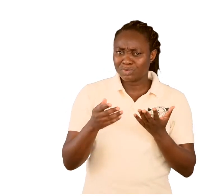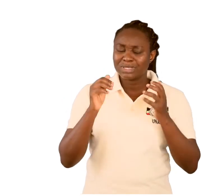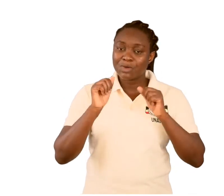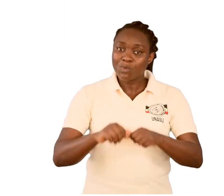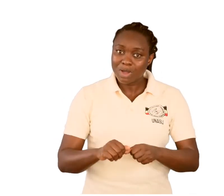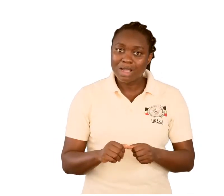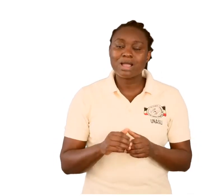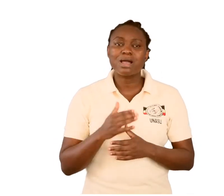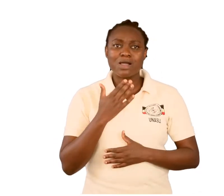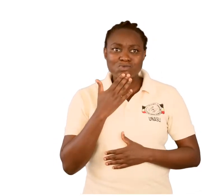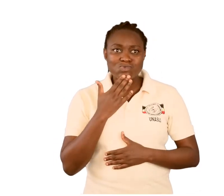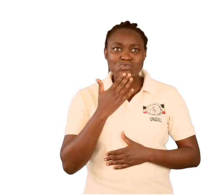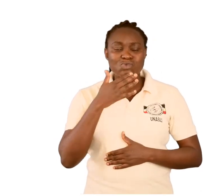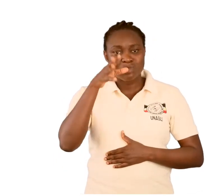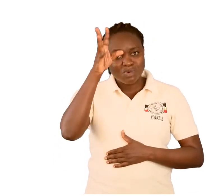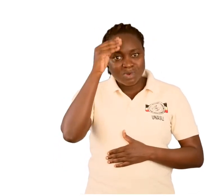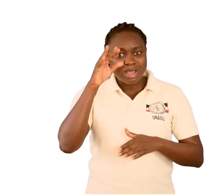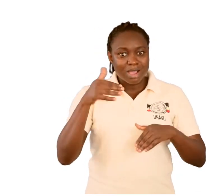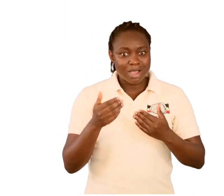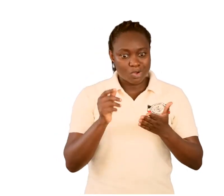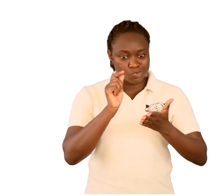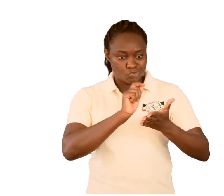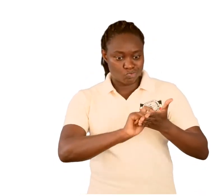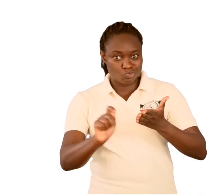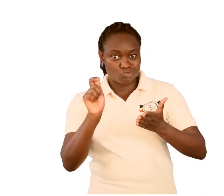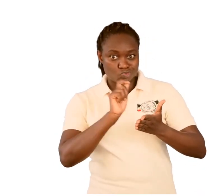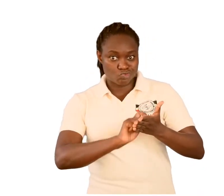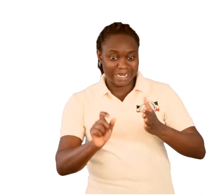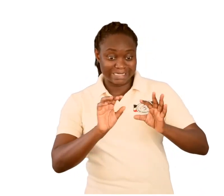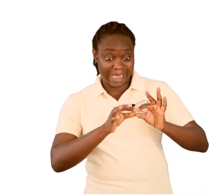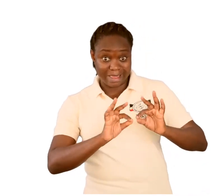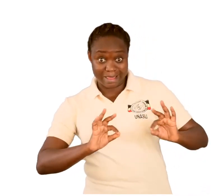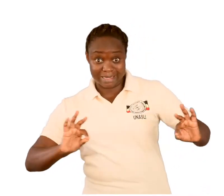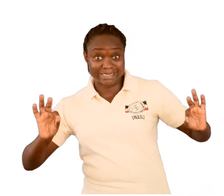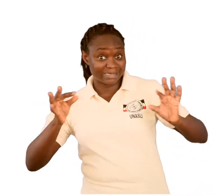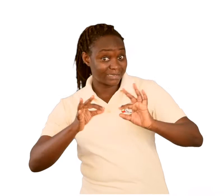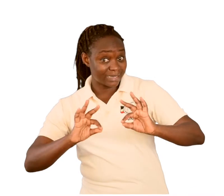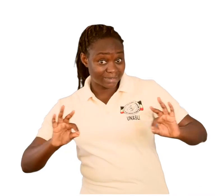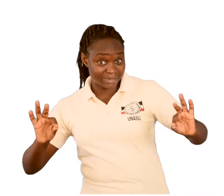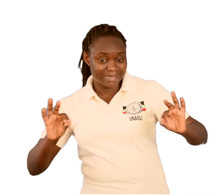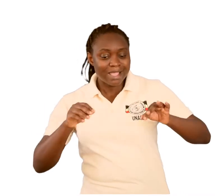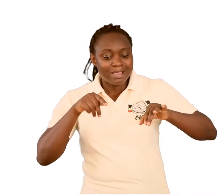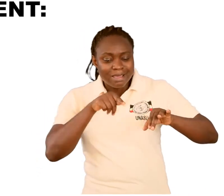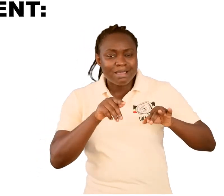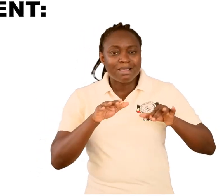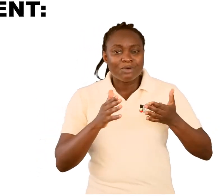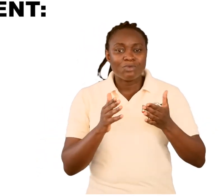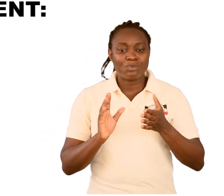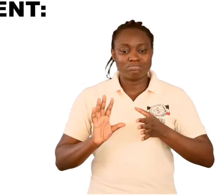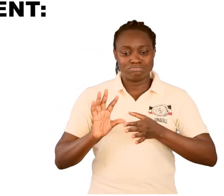to construct sentences using nouns.